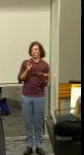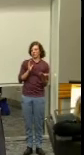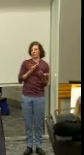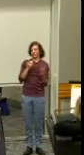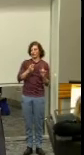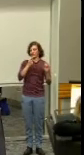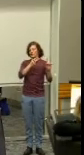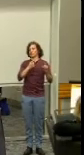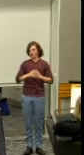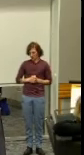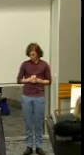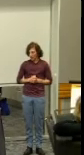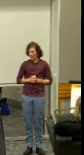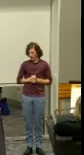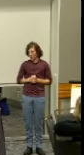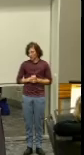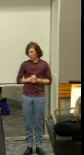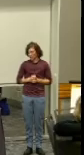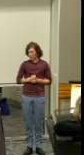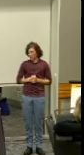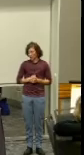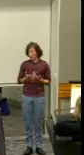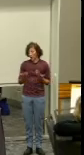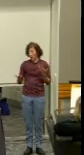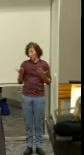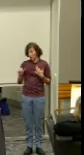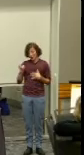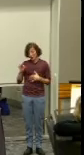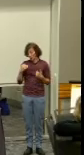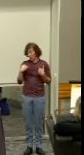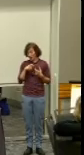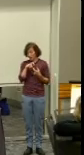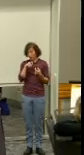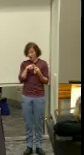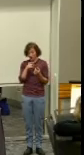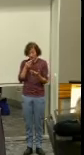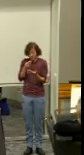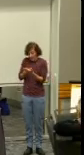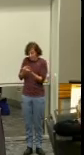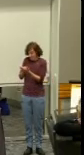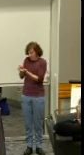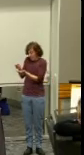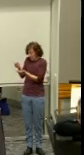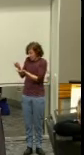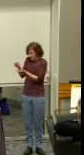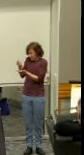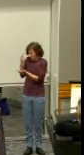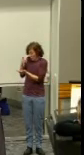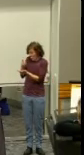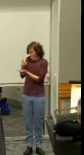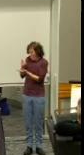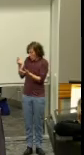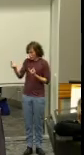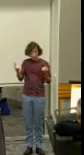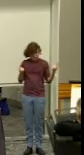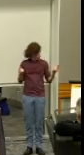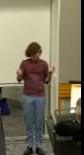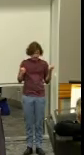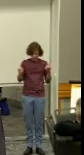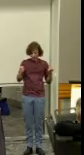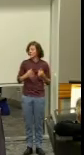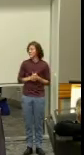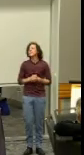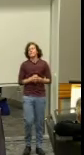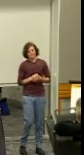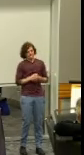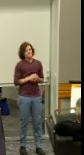other than if you had a specific fund for one or the other. Yeah, and there's a maximum